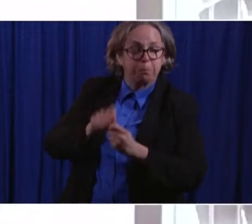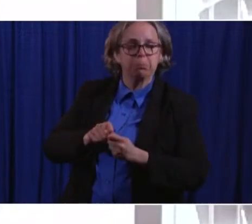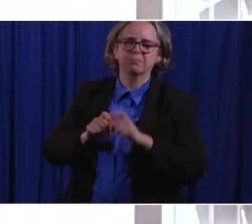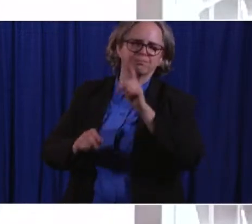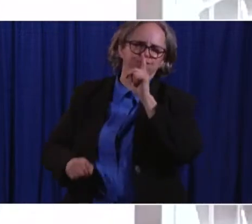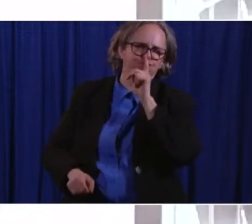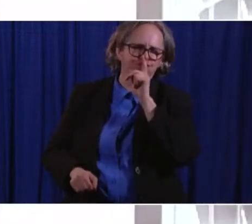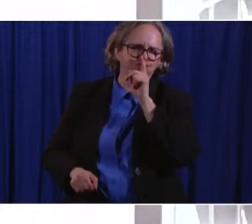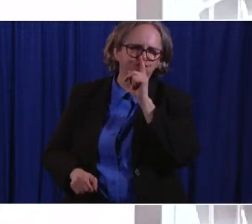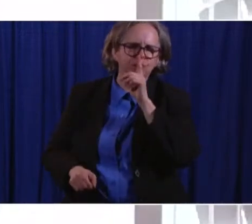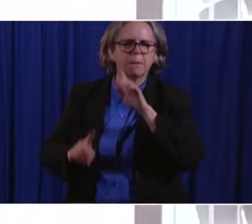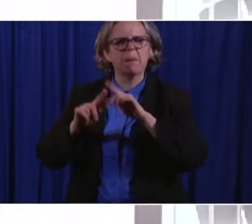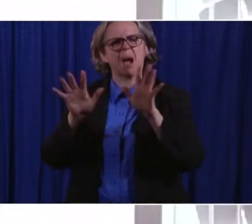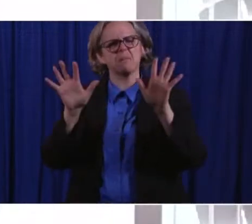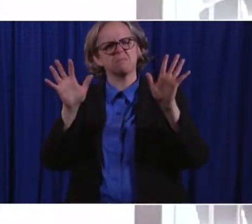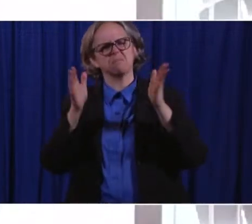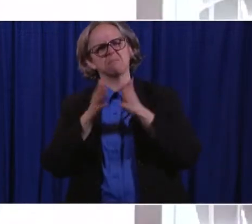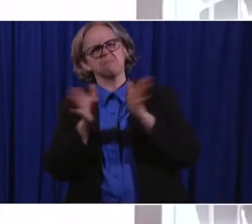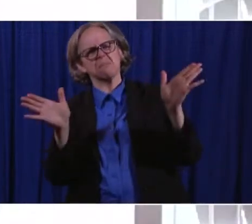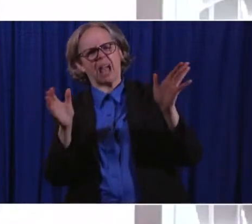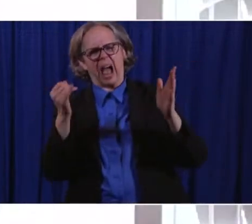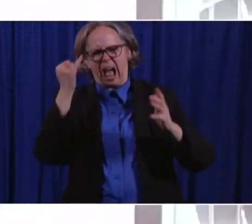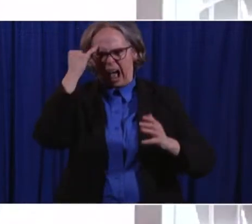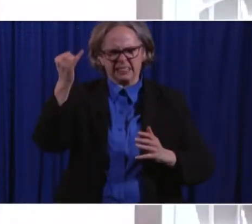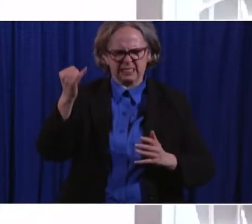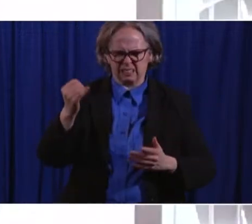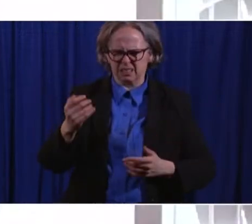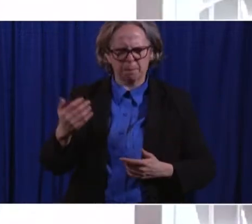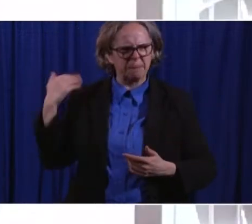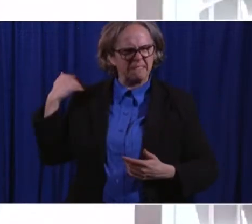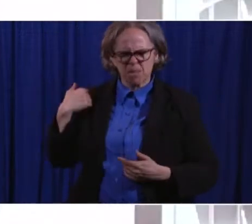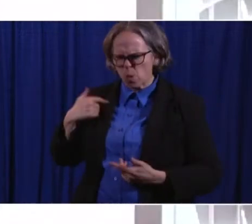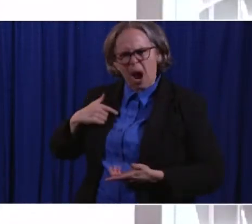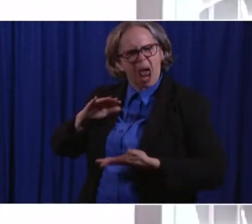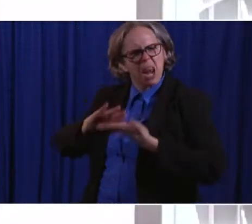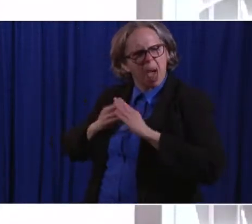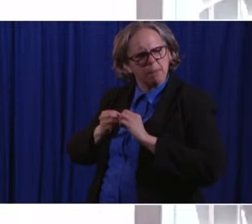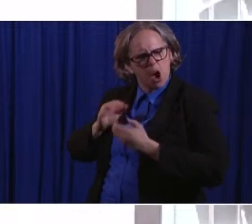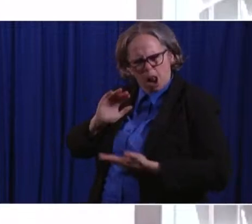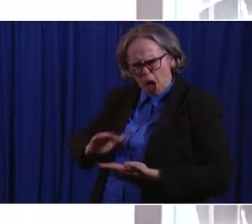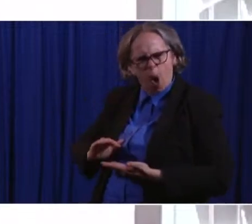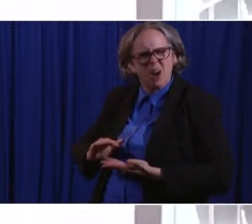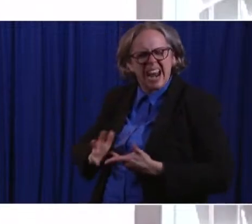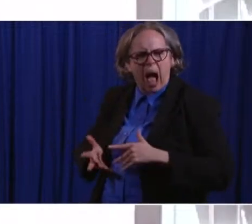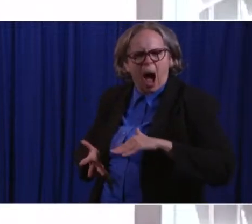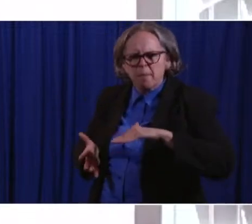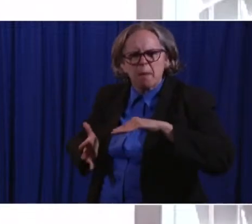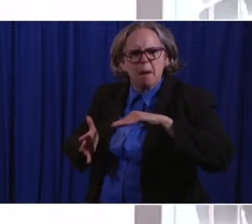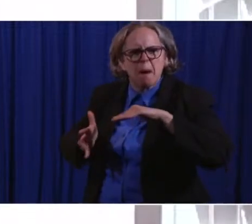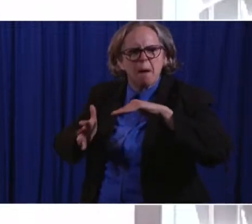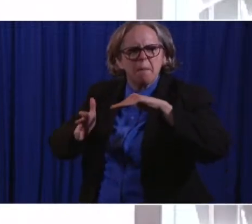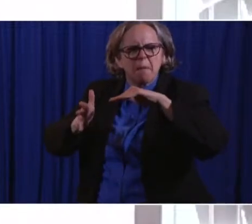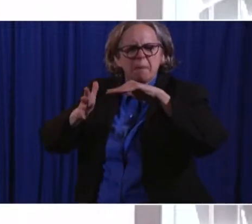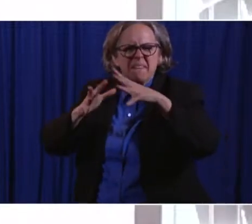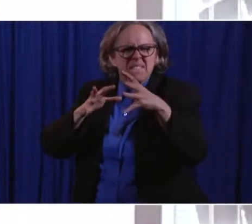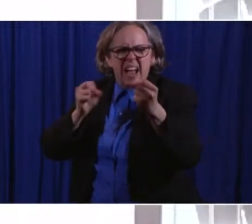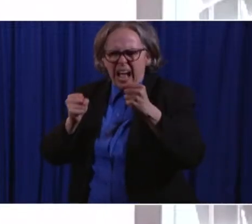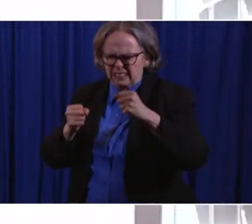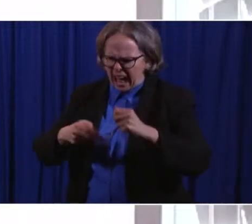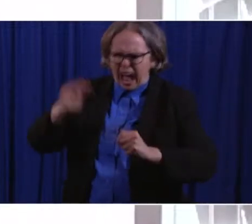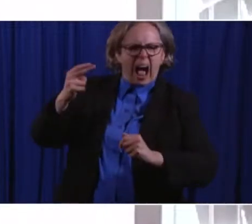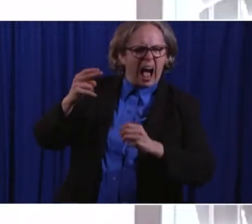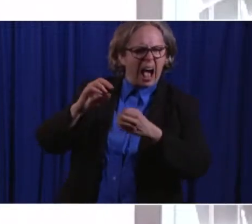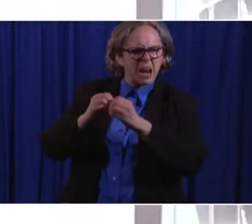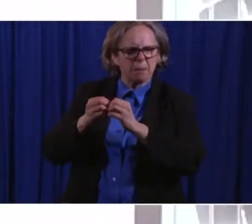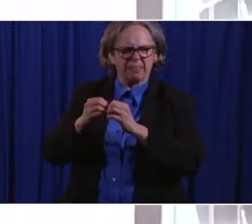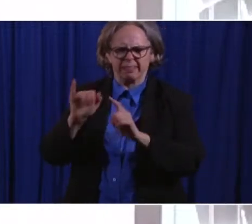rather as an indicator of what proportion of activity is being driven by the variants. And what these numbers tell me is